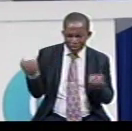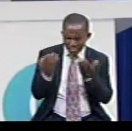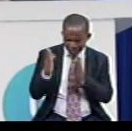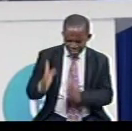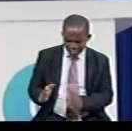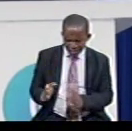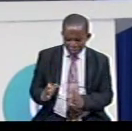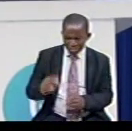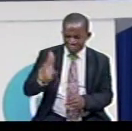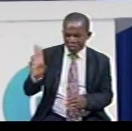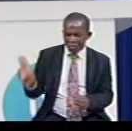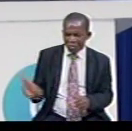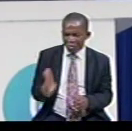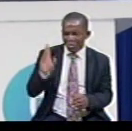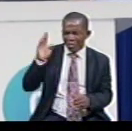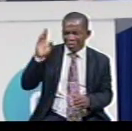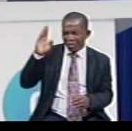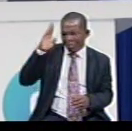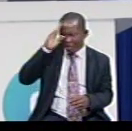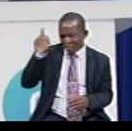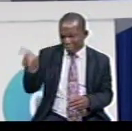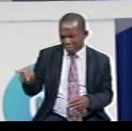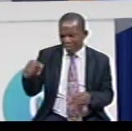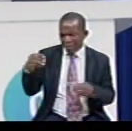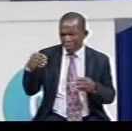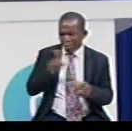Use him, Lord, mightily tonight.